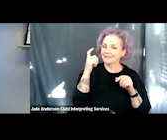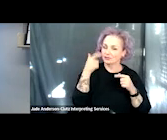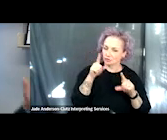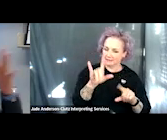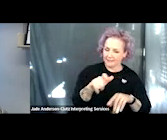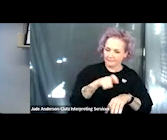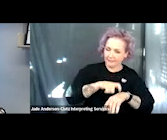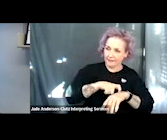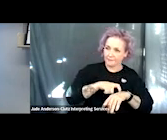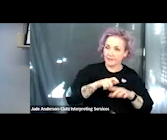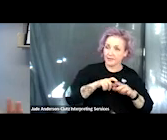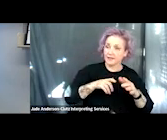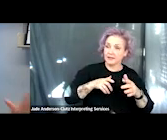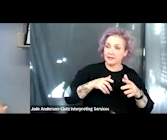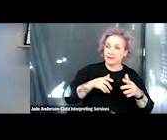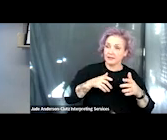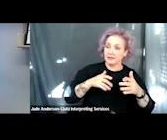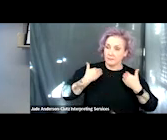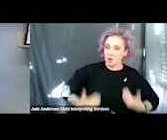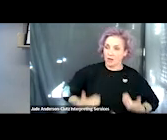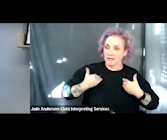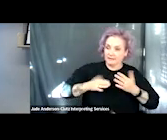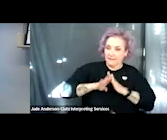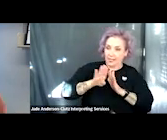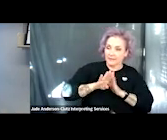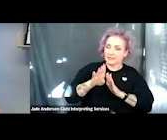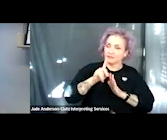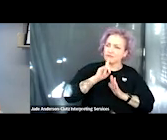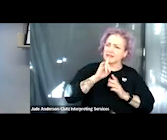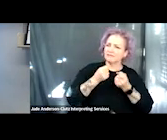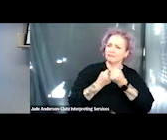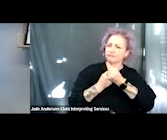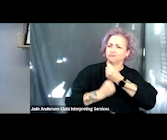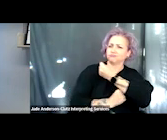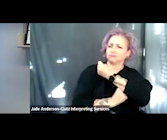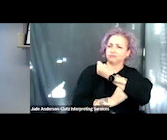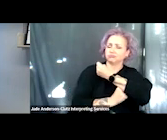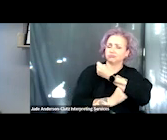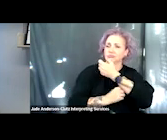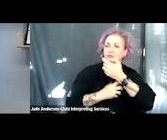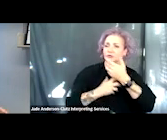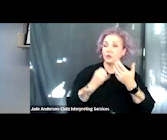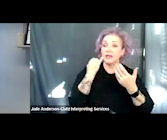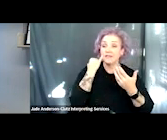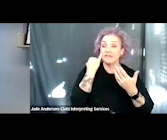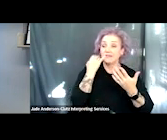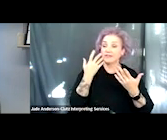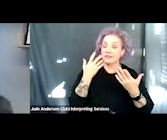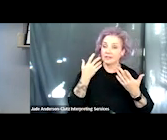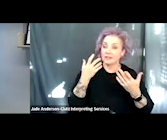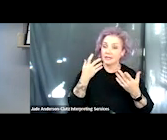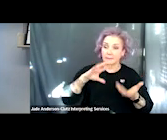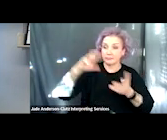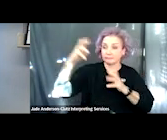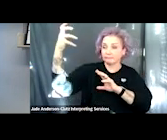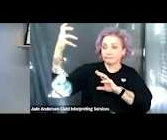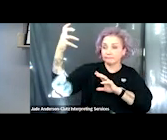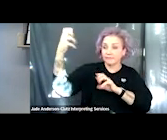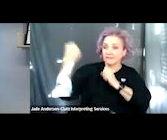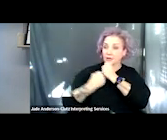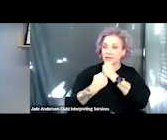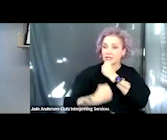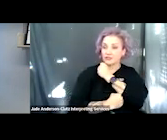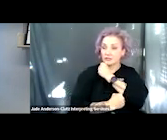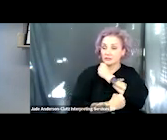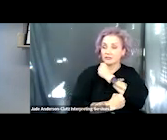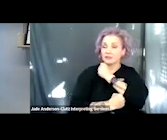solid, and everything you build on that in terms of the brain is going to be a little bit more shaky. The other really key thing to think about is